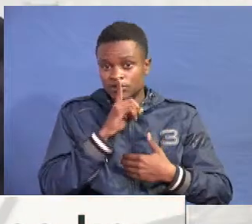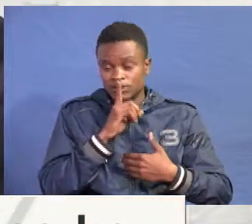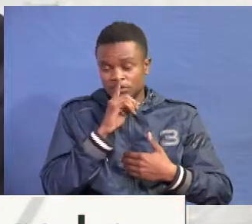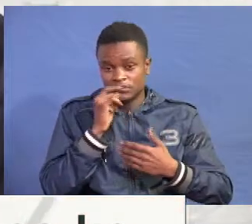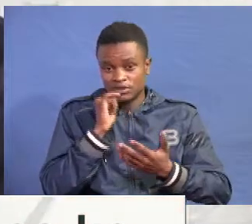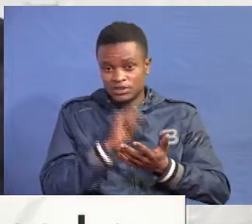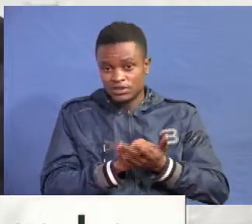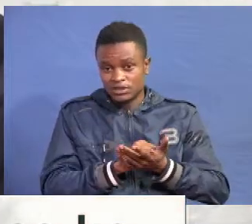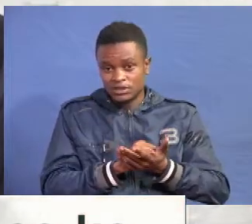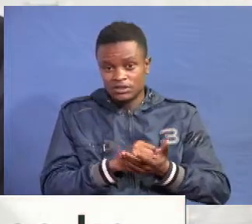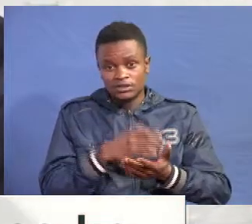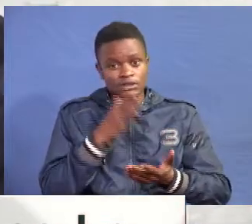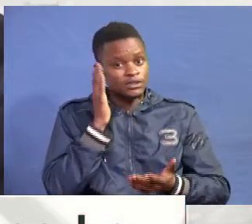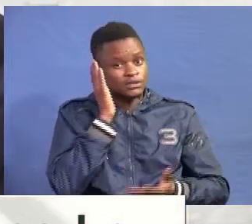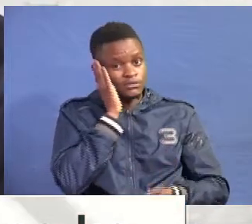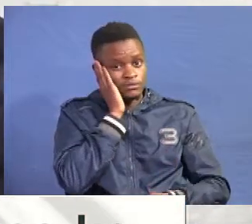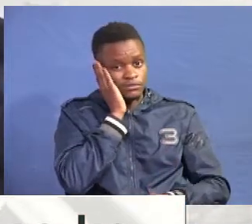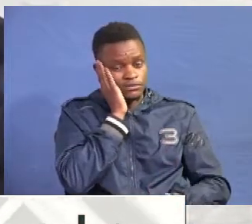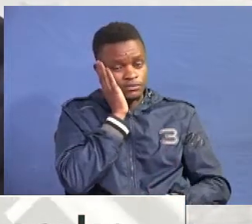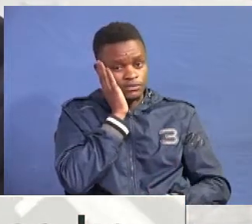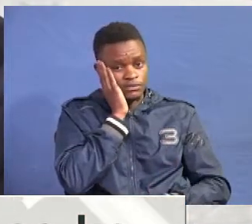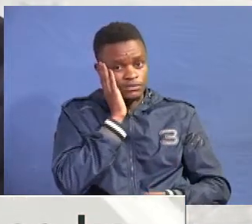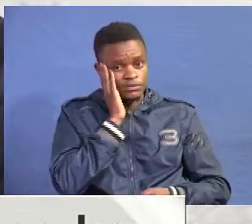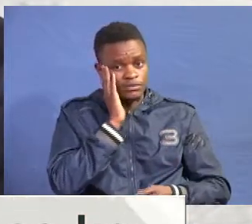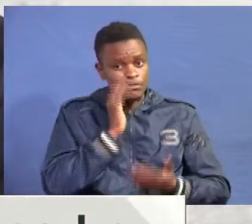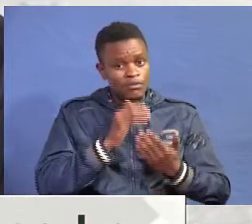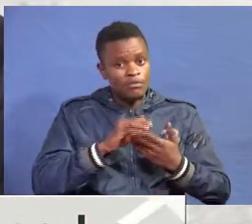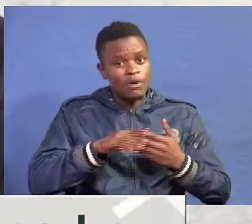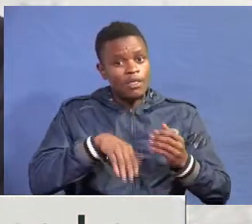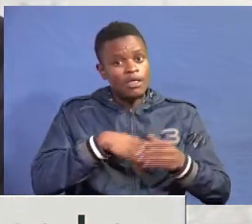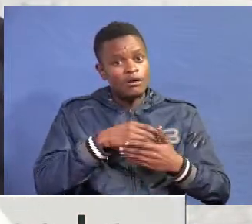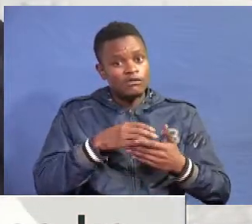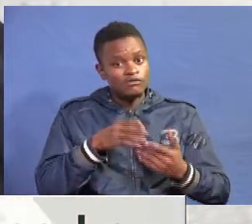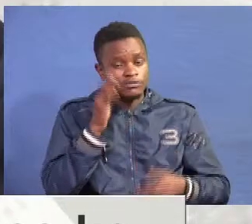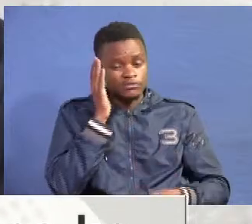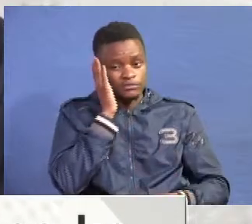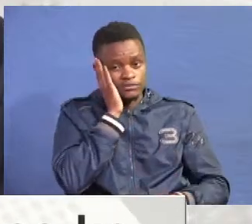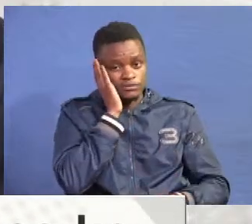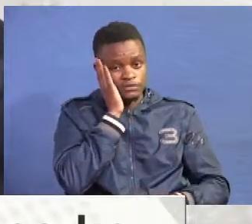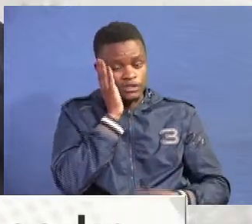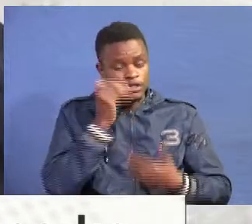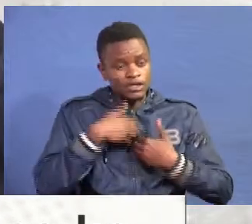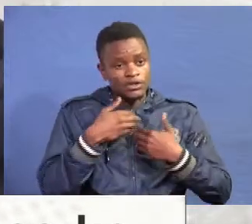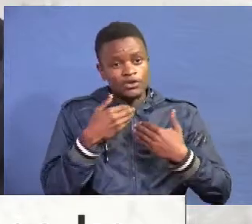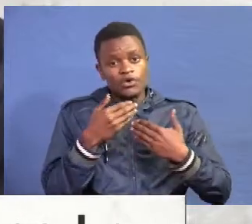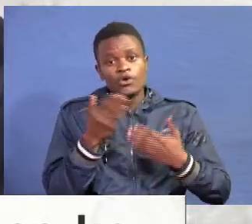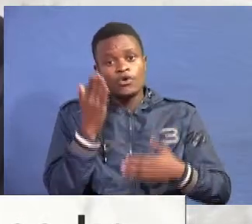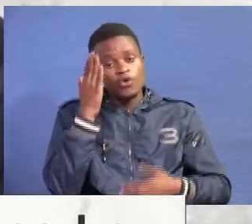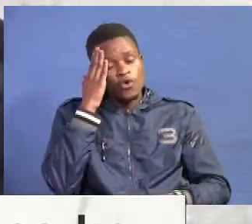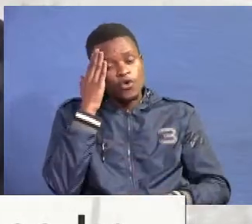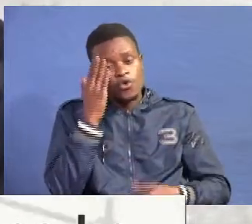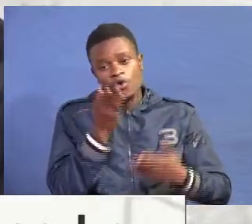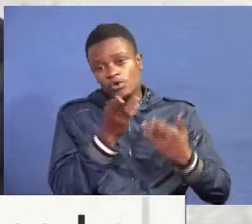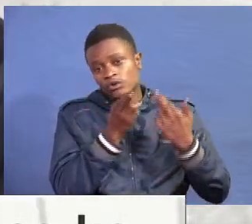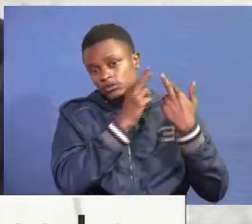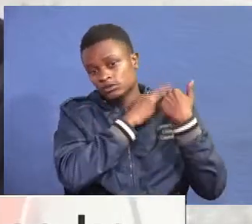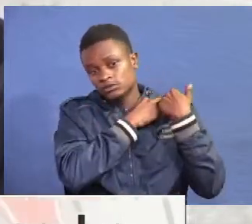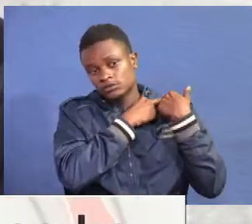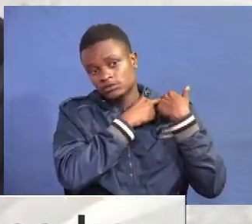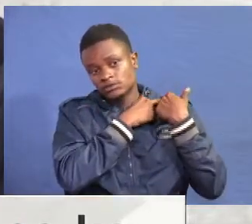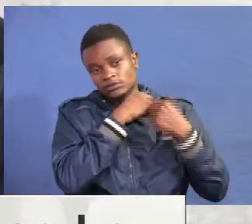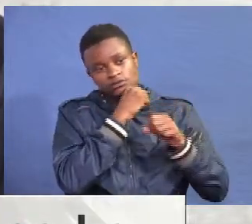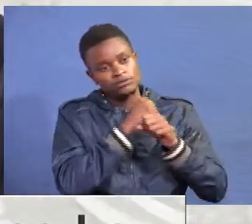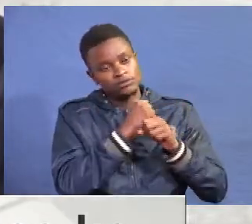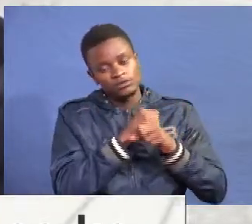are mother, you are full mother, unajua responsibilities zako pale. So unapotoka ukuje kwa kazi iko sawa